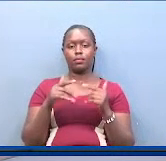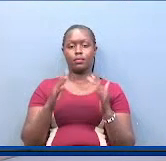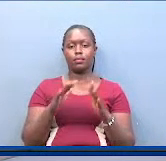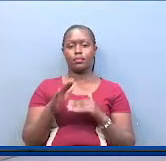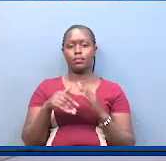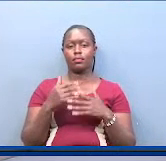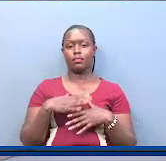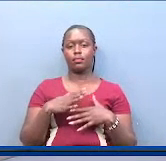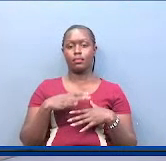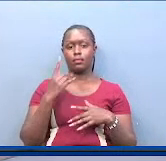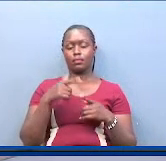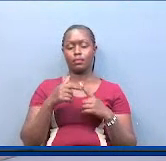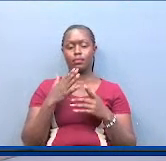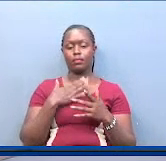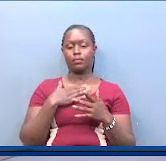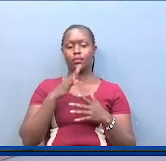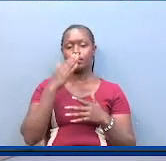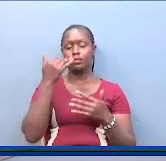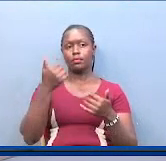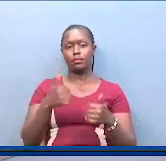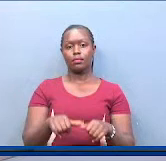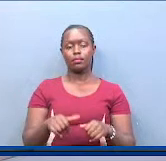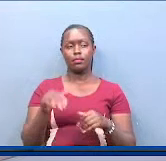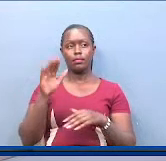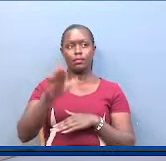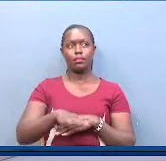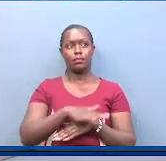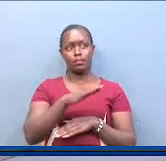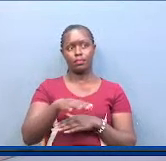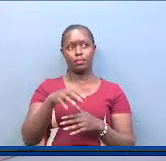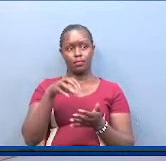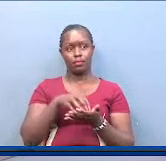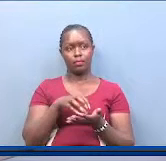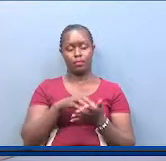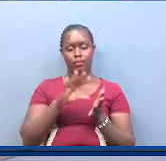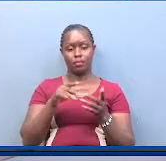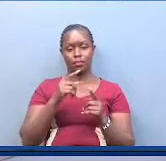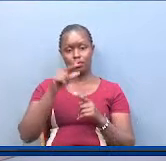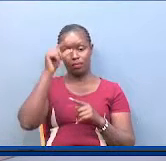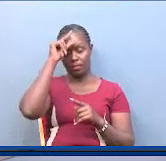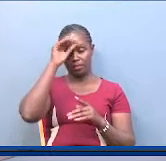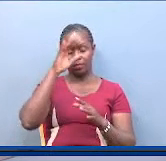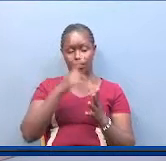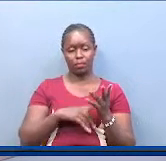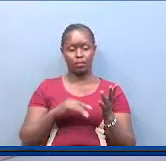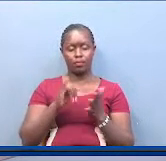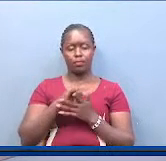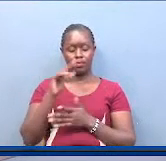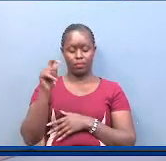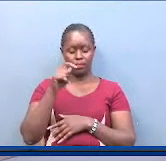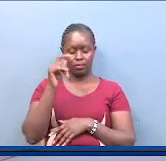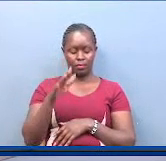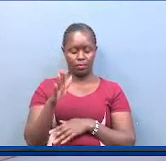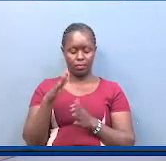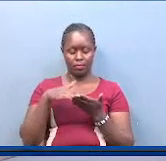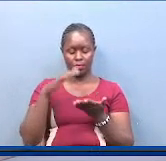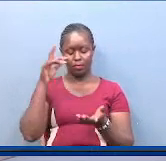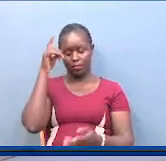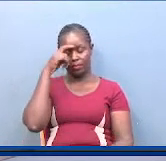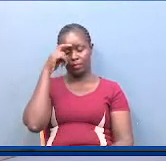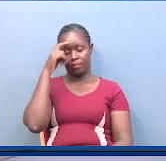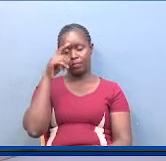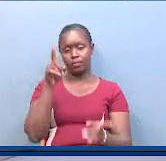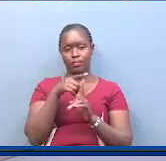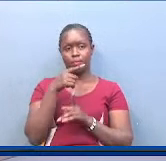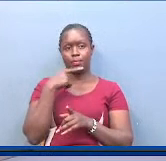and everybody else who is vying for any parliamentary position or governor or whatever. Kenyans are more wise. And